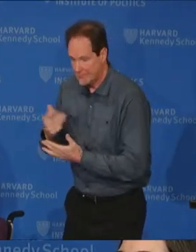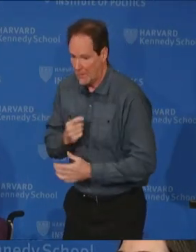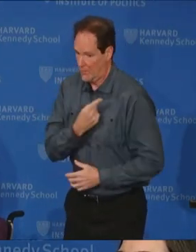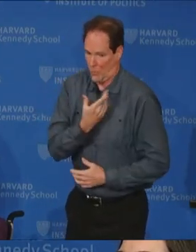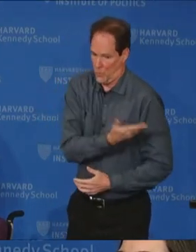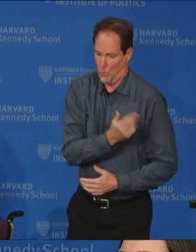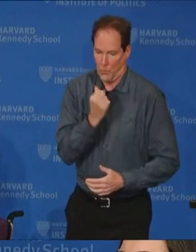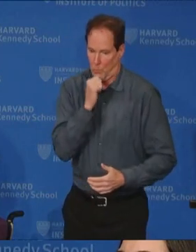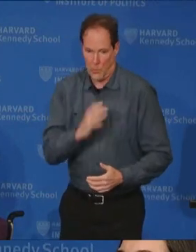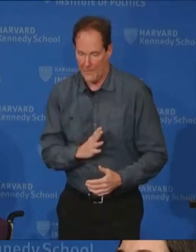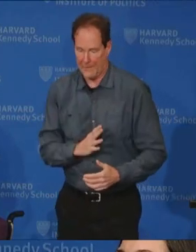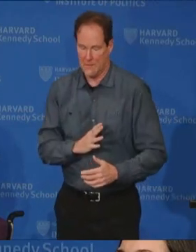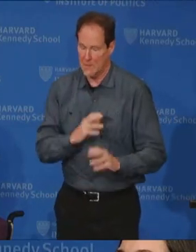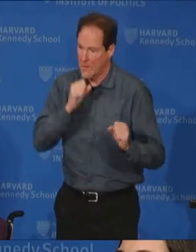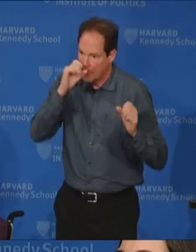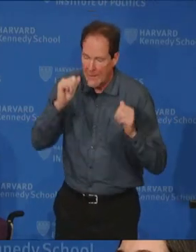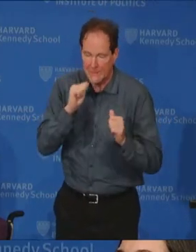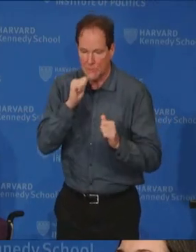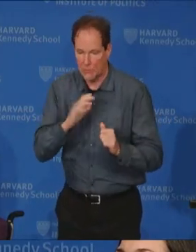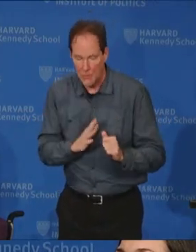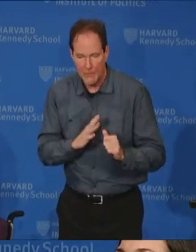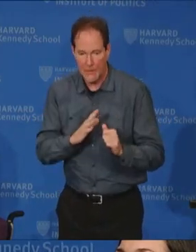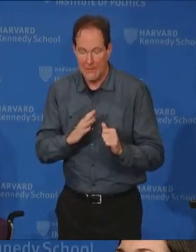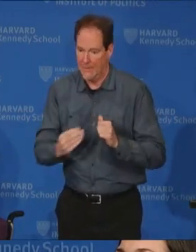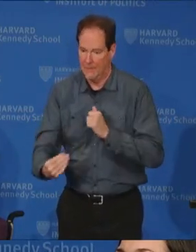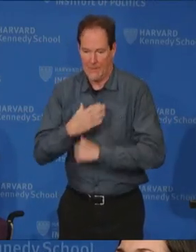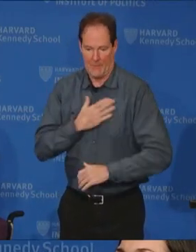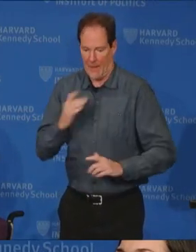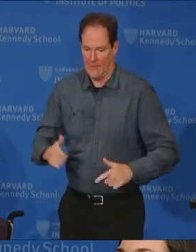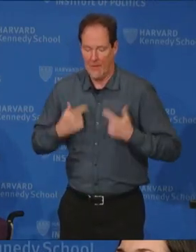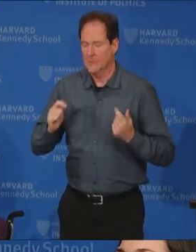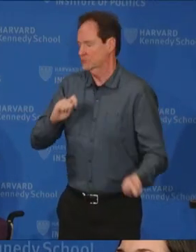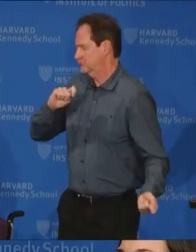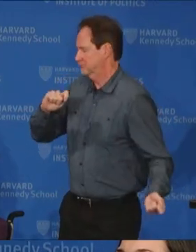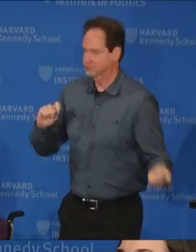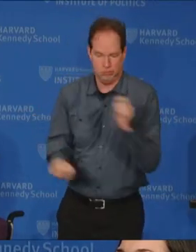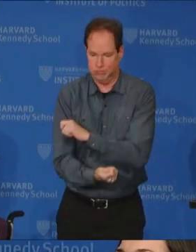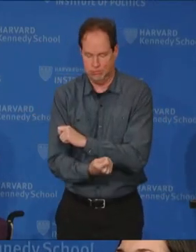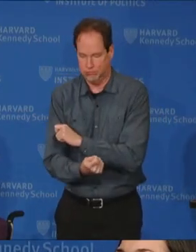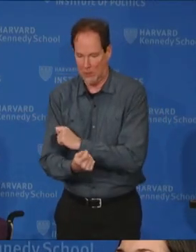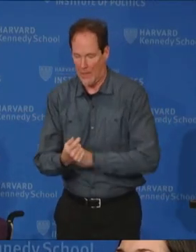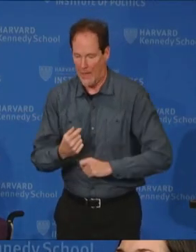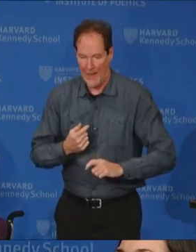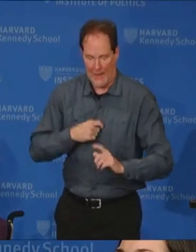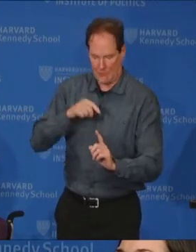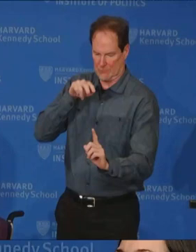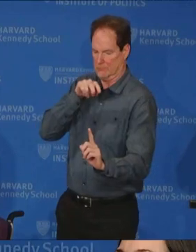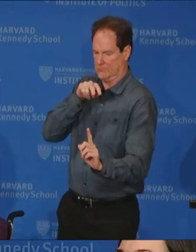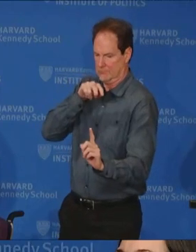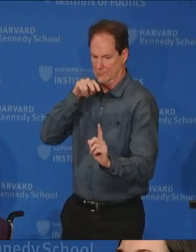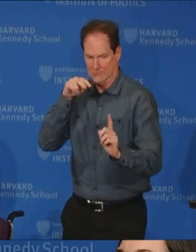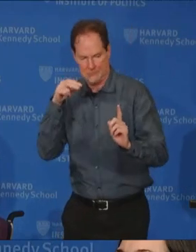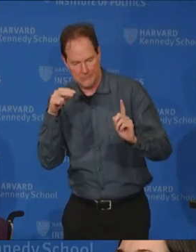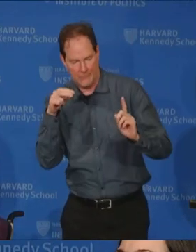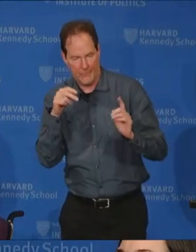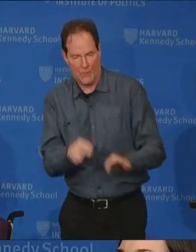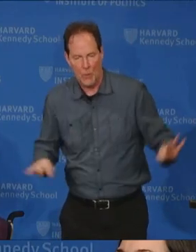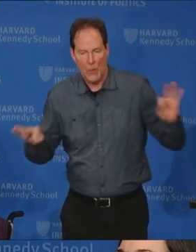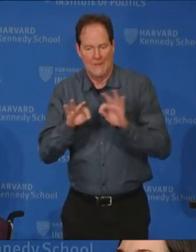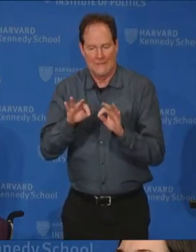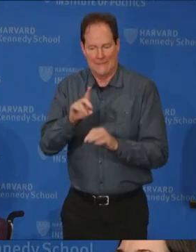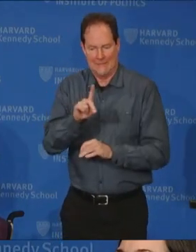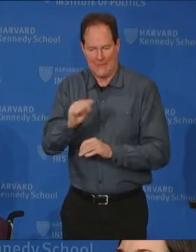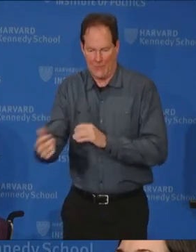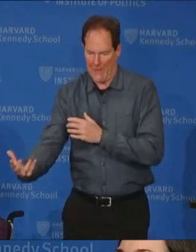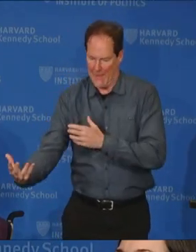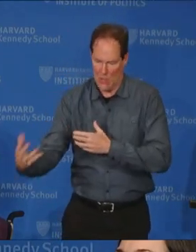woman, an amazing woman that changed my life and made me think about the importance of disability inclusion when